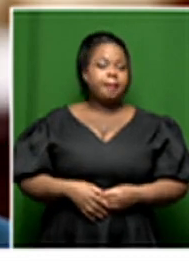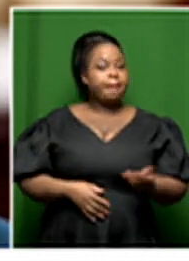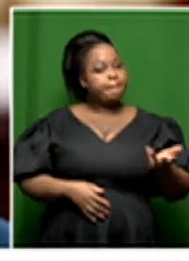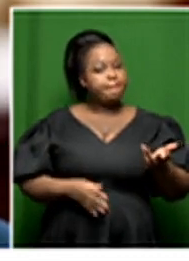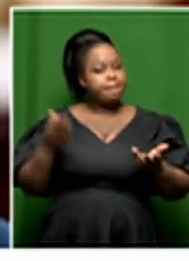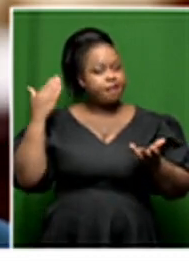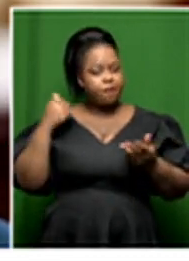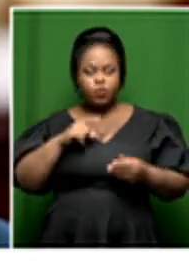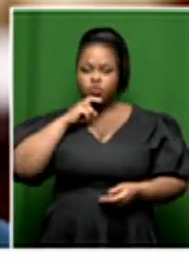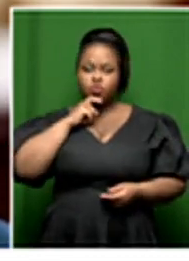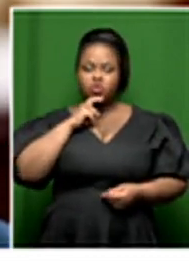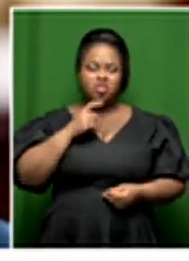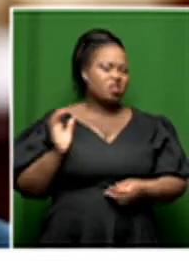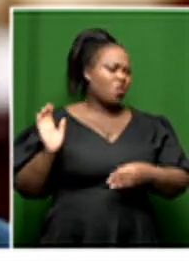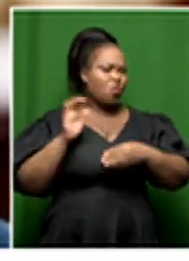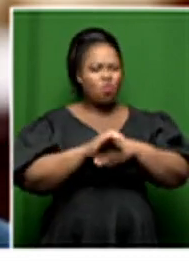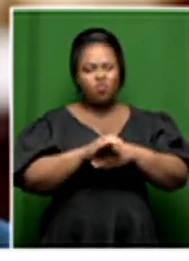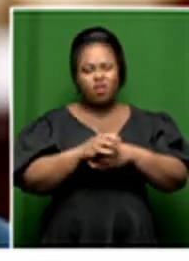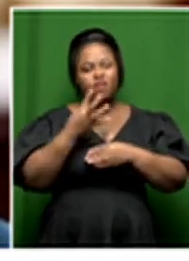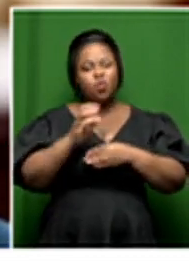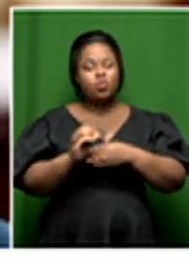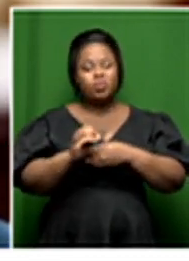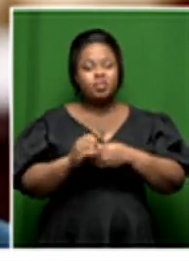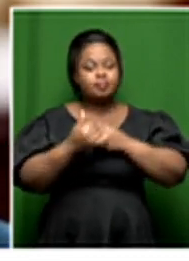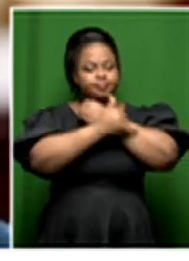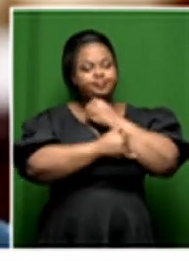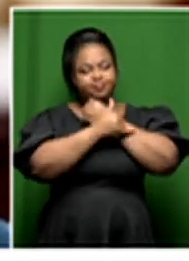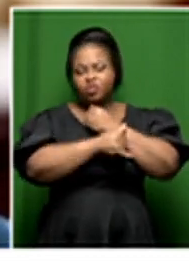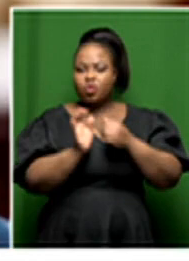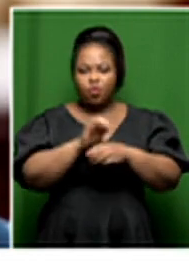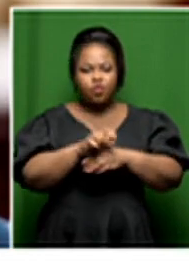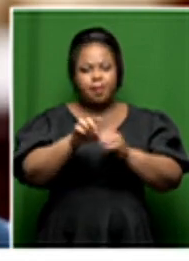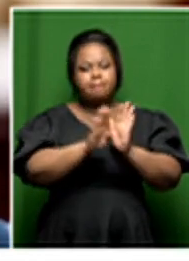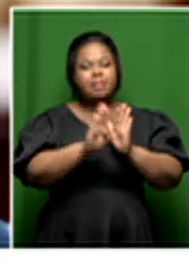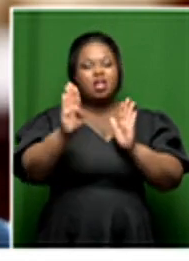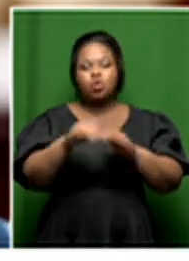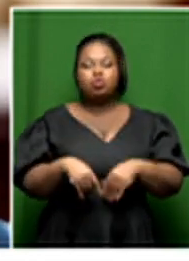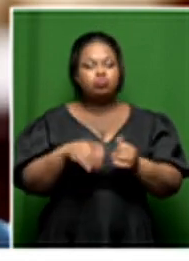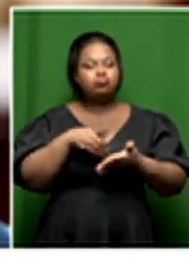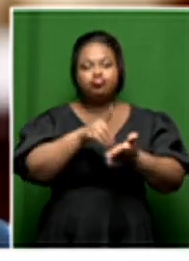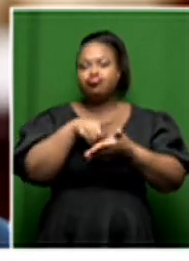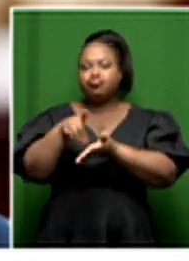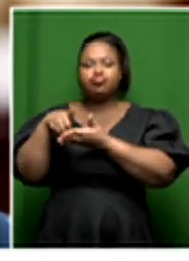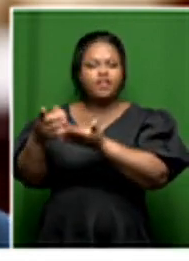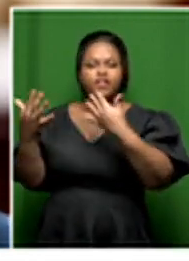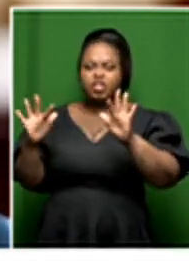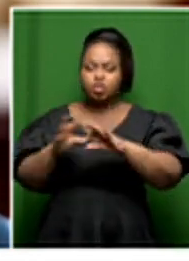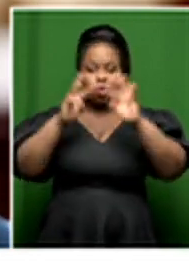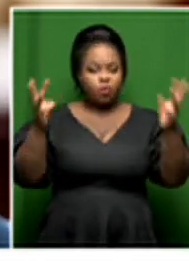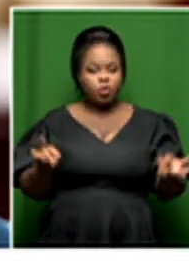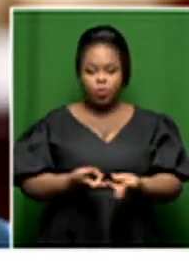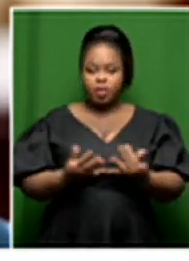in more than 40 countries. More than 1 billion doses have been dispatched globally. The World